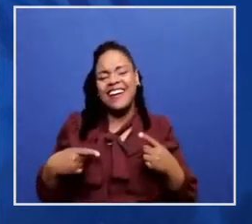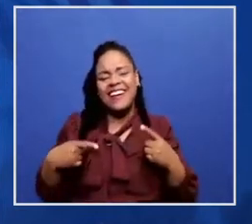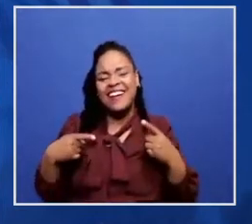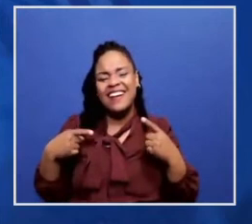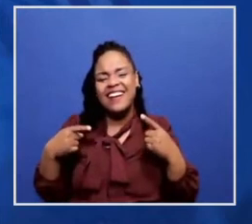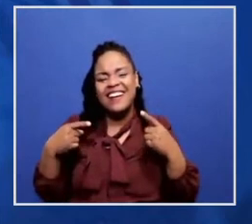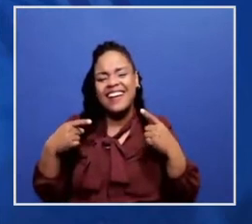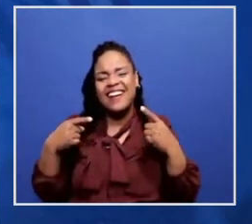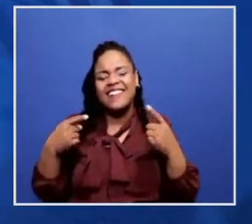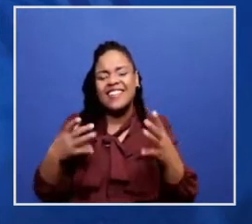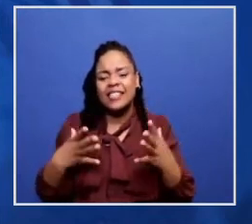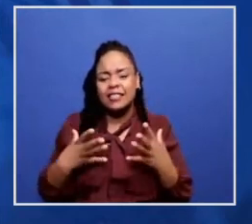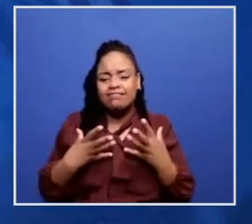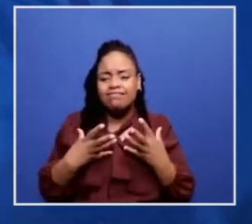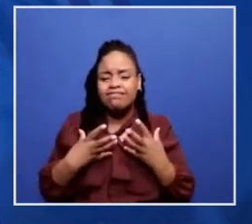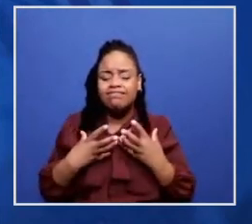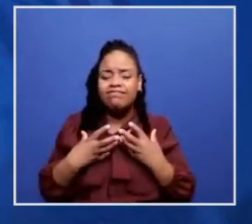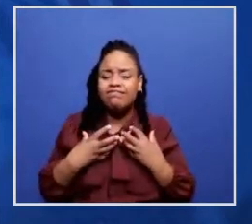breathe,